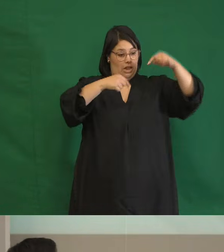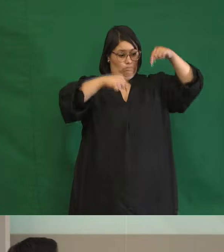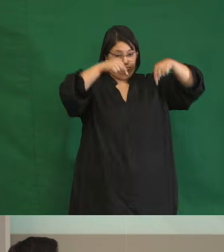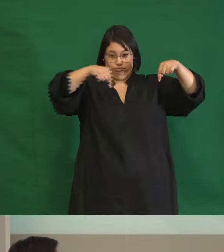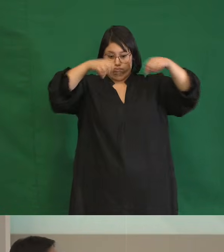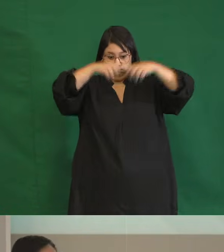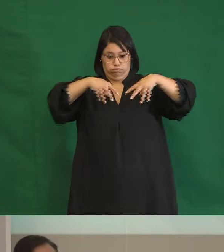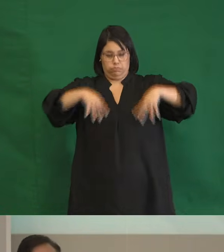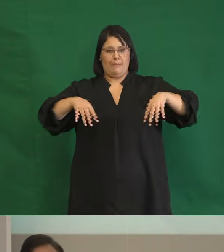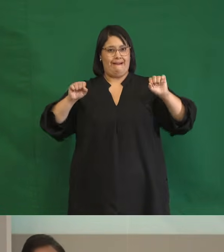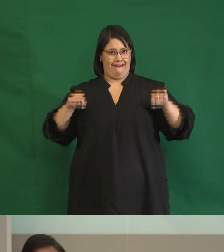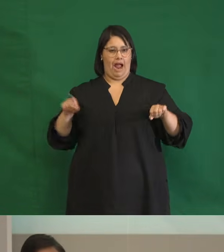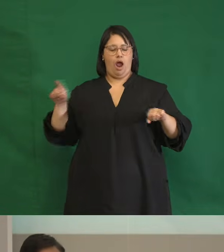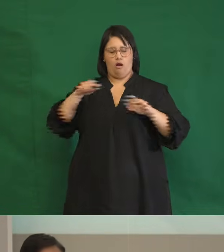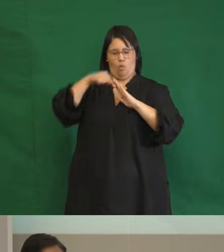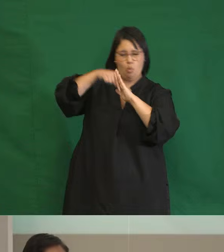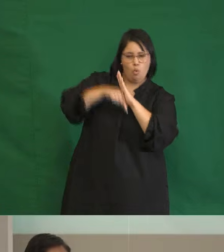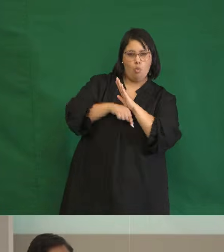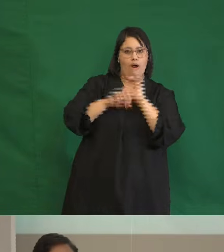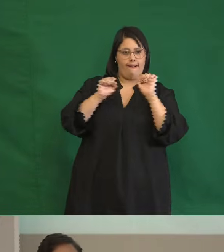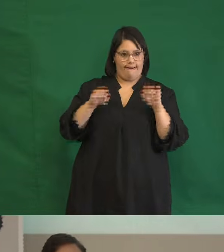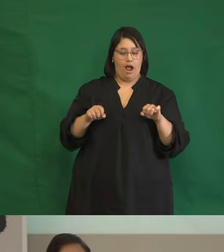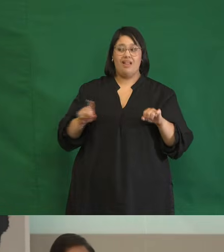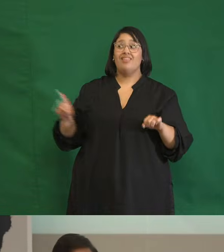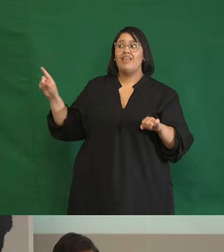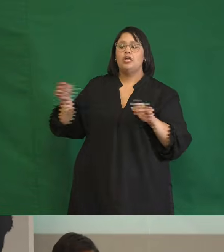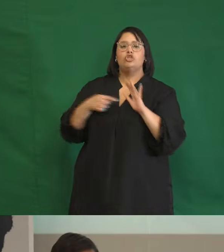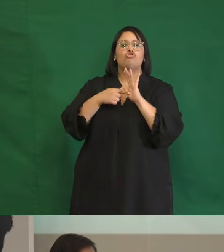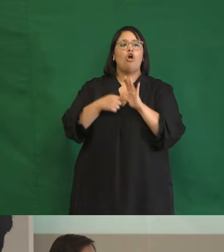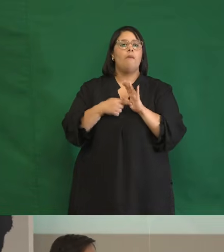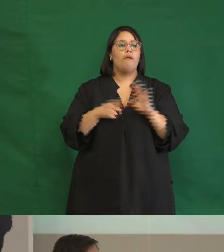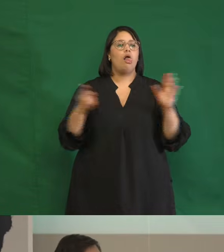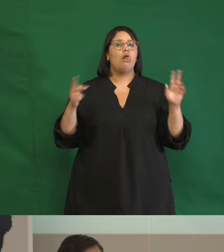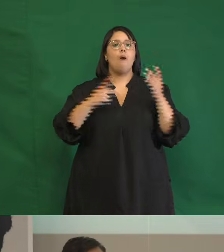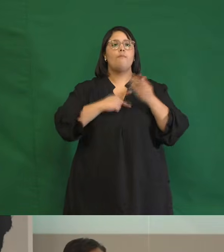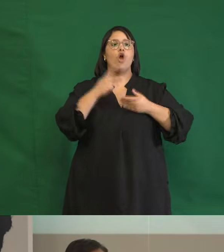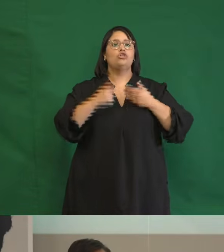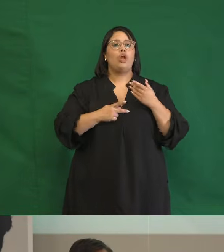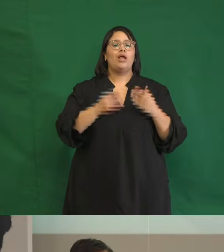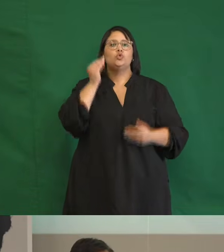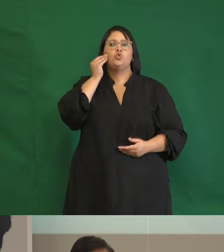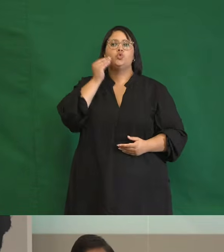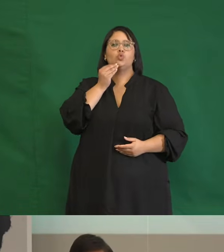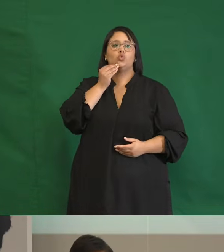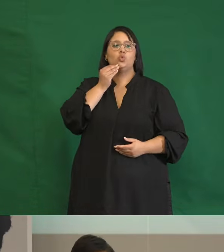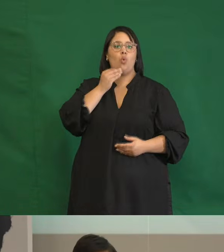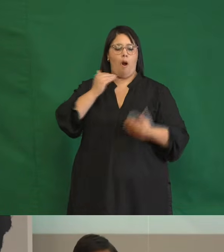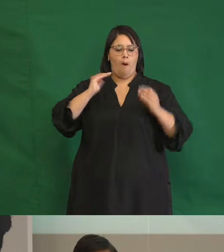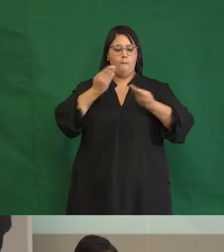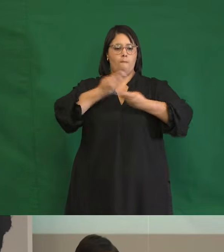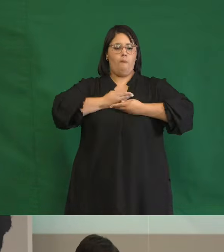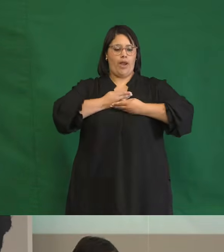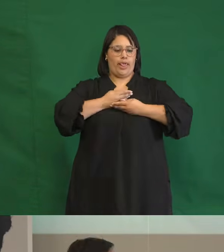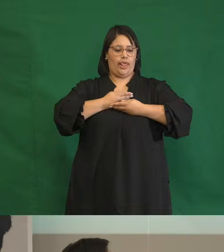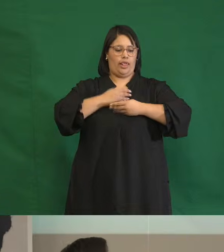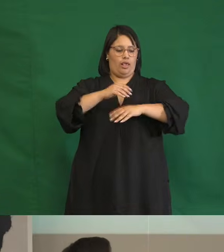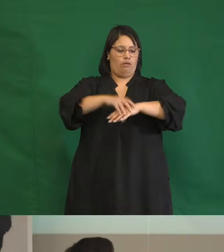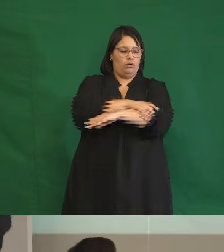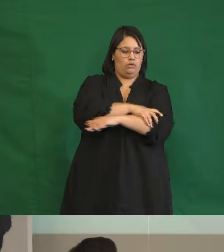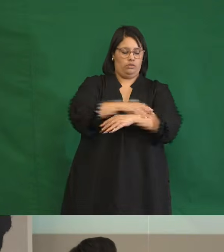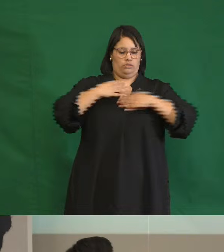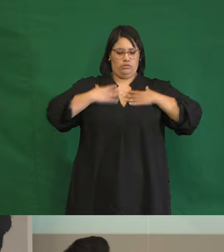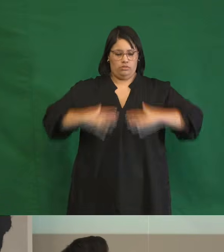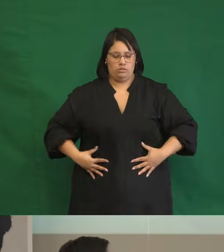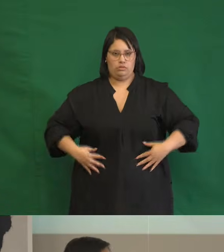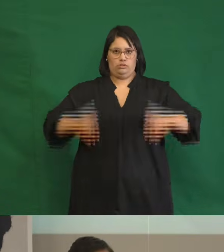we worked out in the project for different body parts in Sesotho sa Leboa with the English equivalents. And